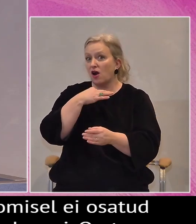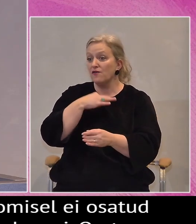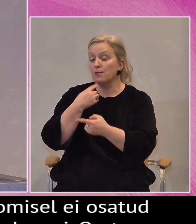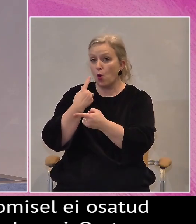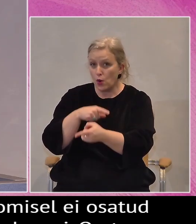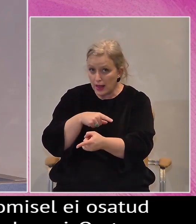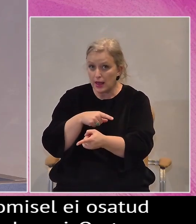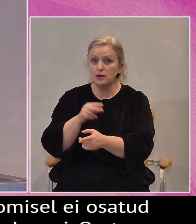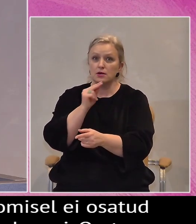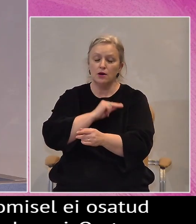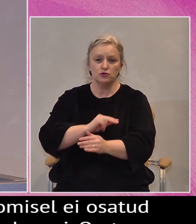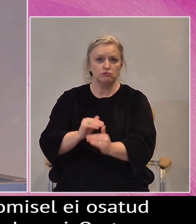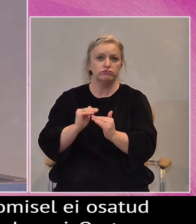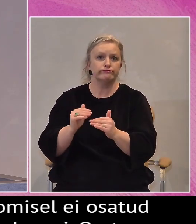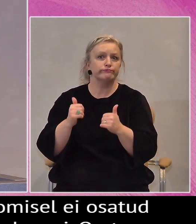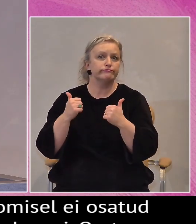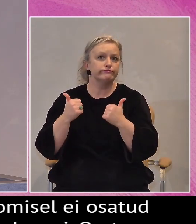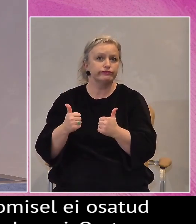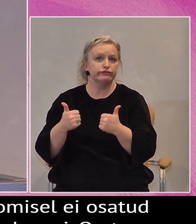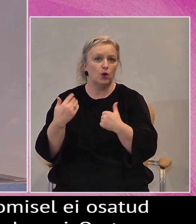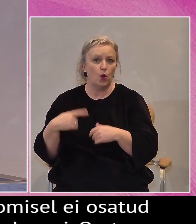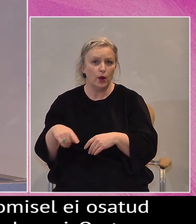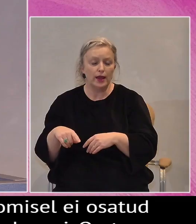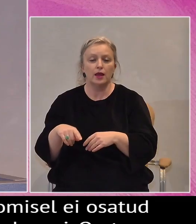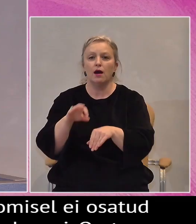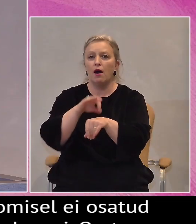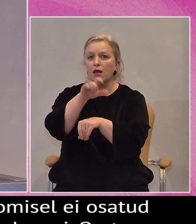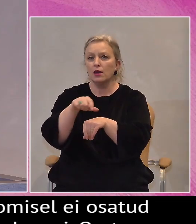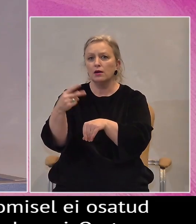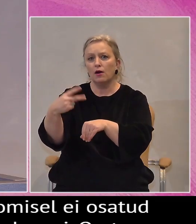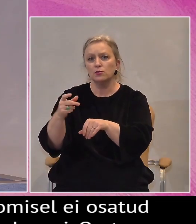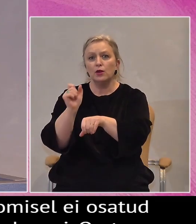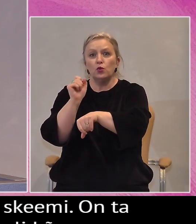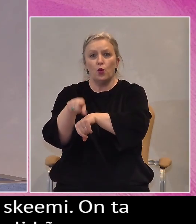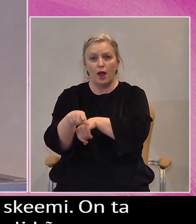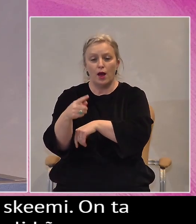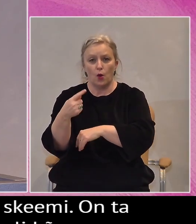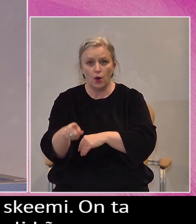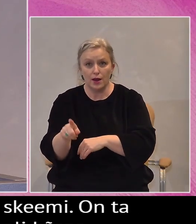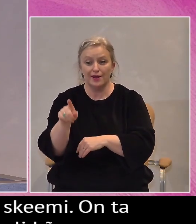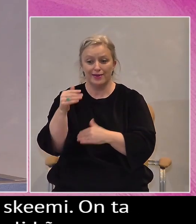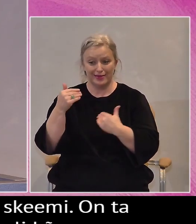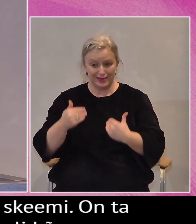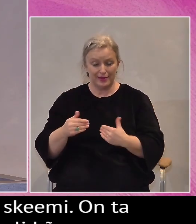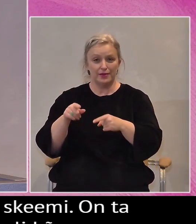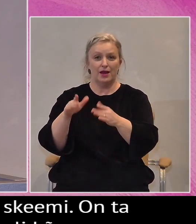Let me come back to the same example. There was a case where